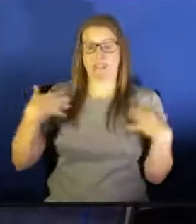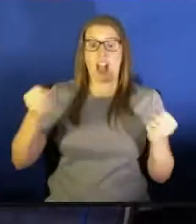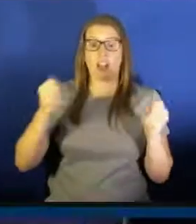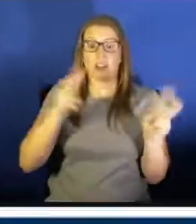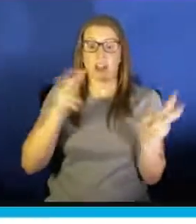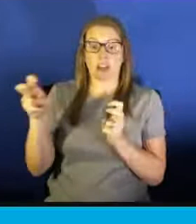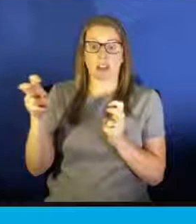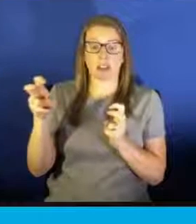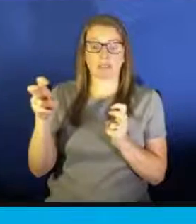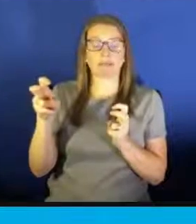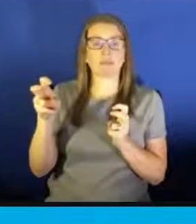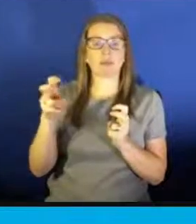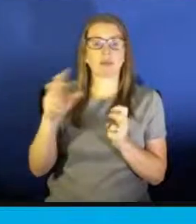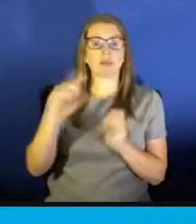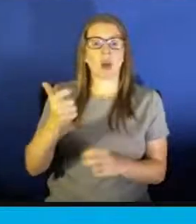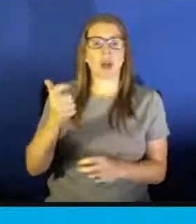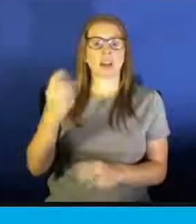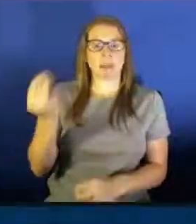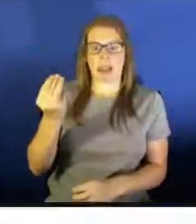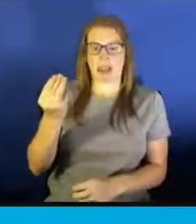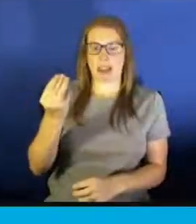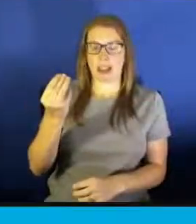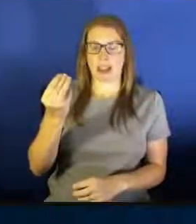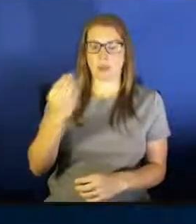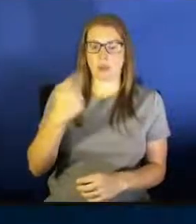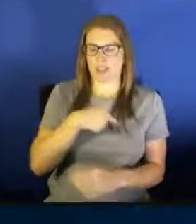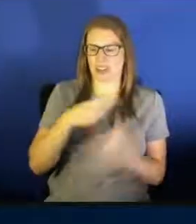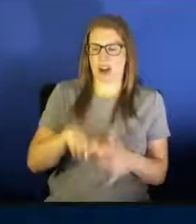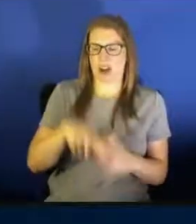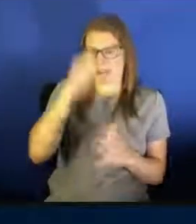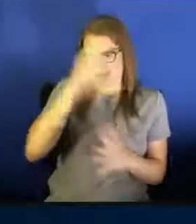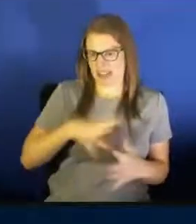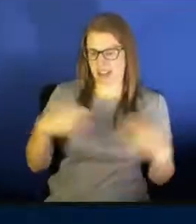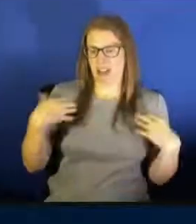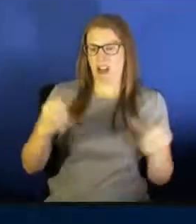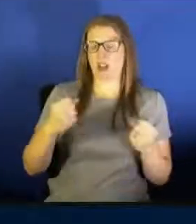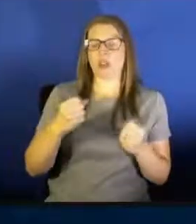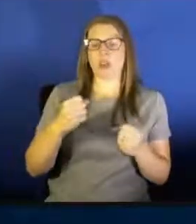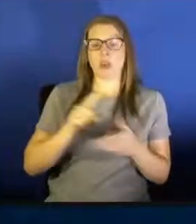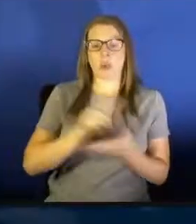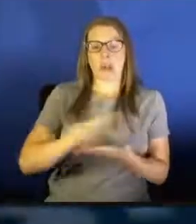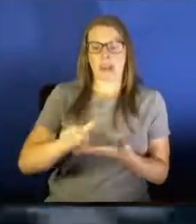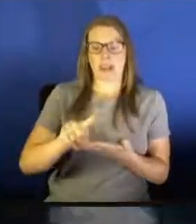as we kick off Men's Health Week and help them get and stay healthy.